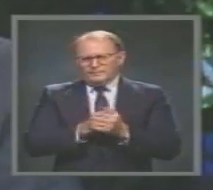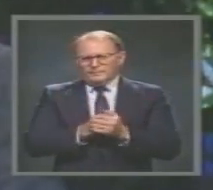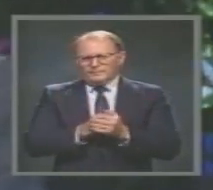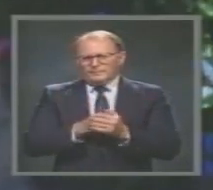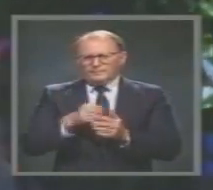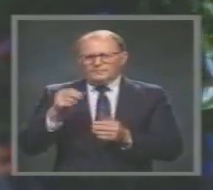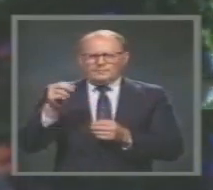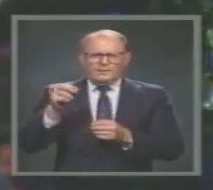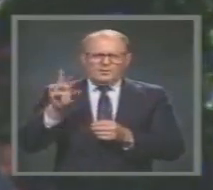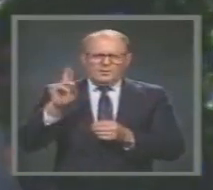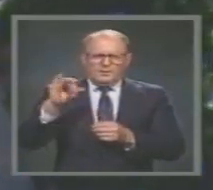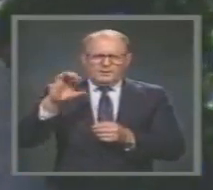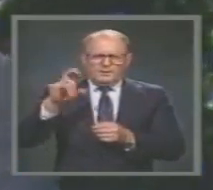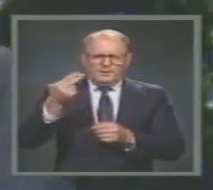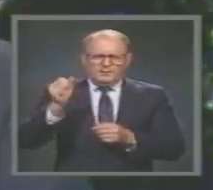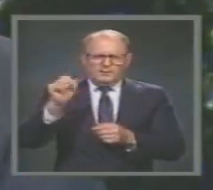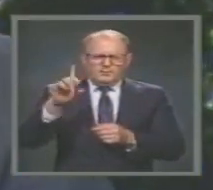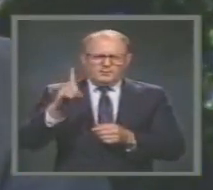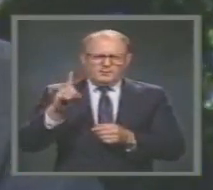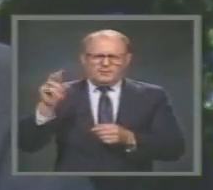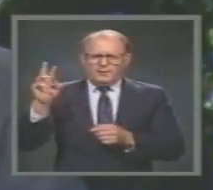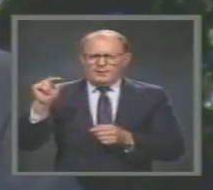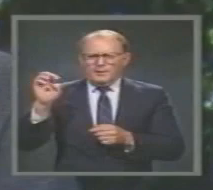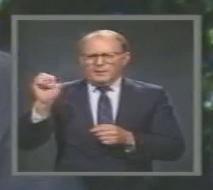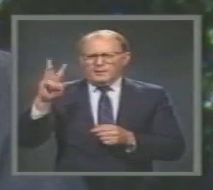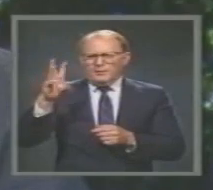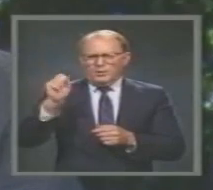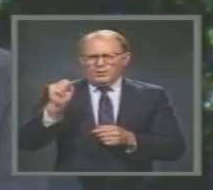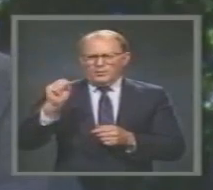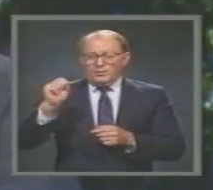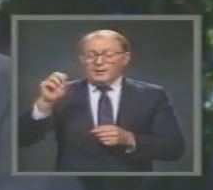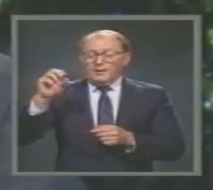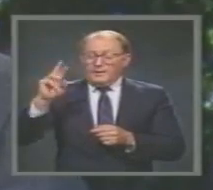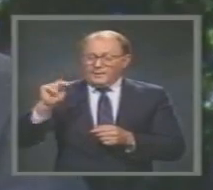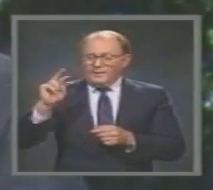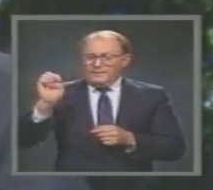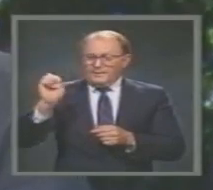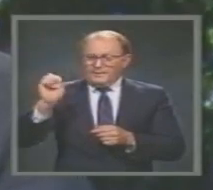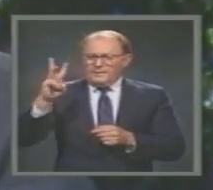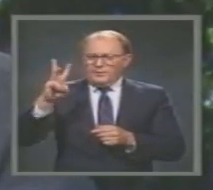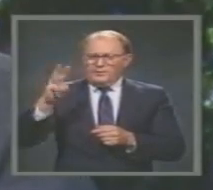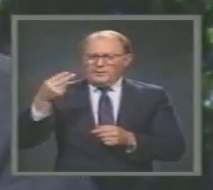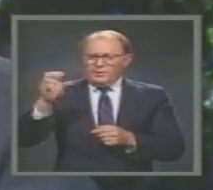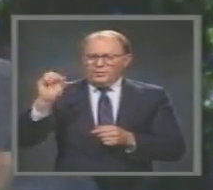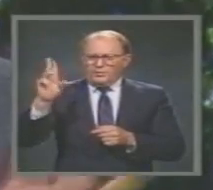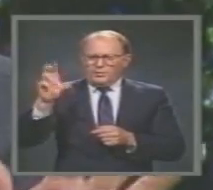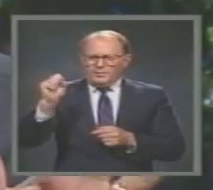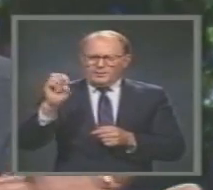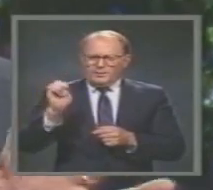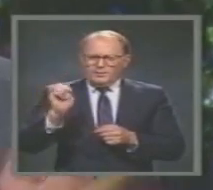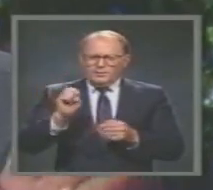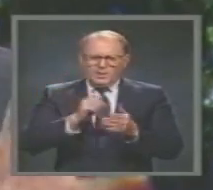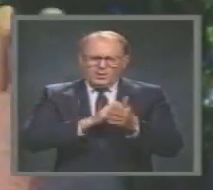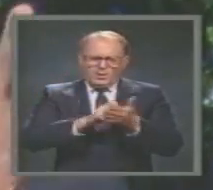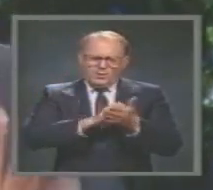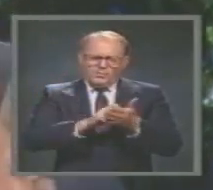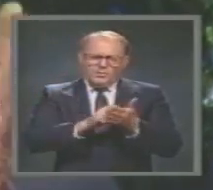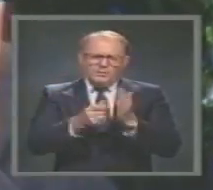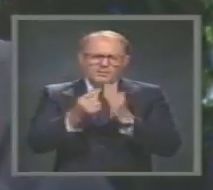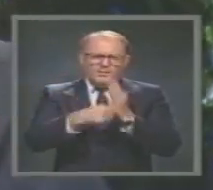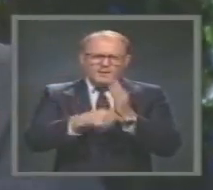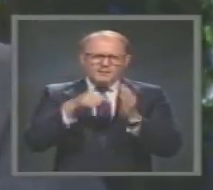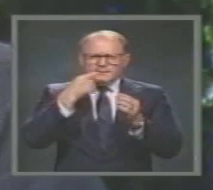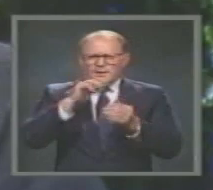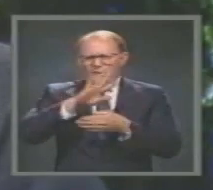Richard John Newhouse, editor of First Things, wrote in the December 1991 issue of that magazine that all civilized societies